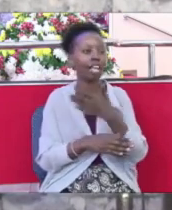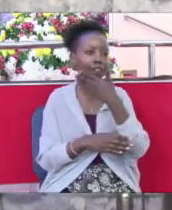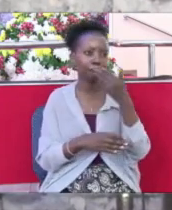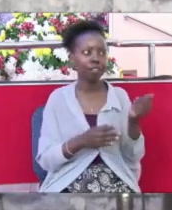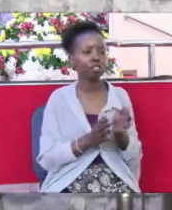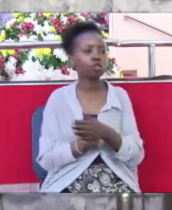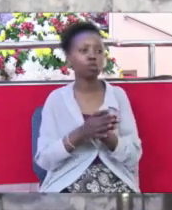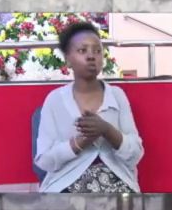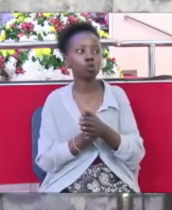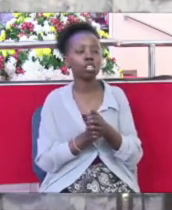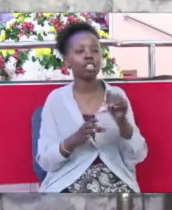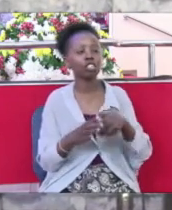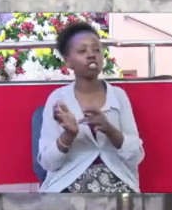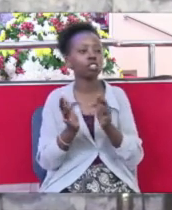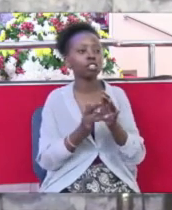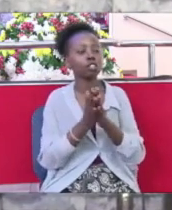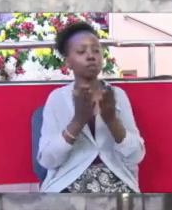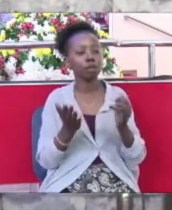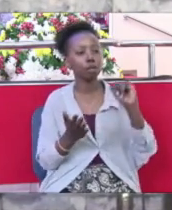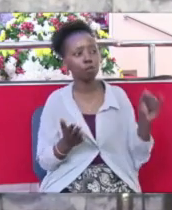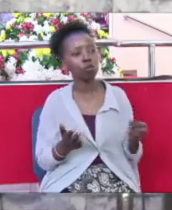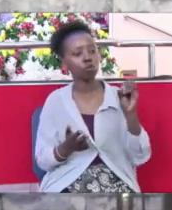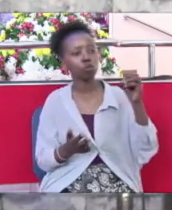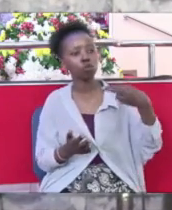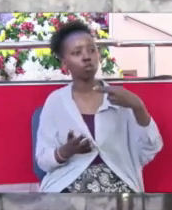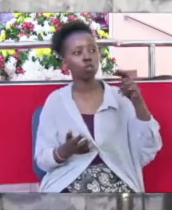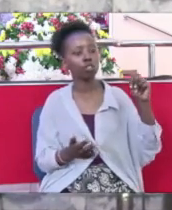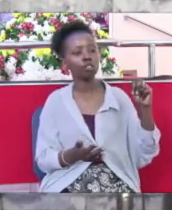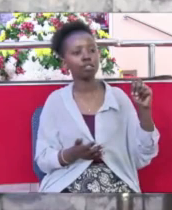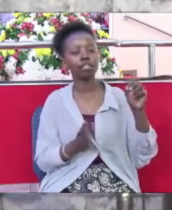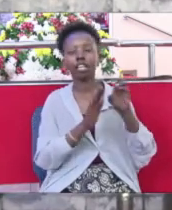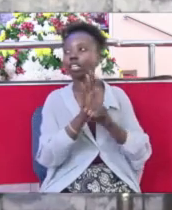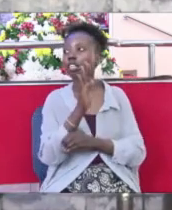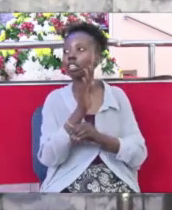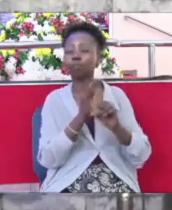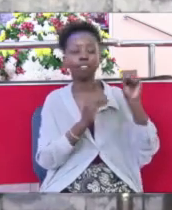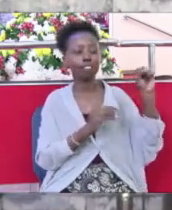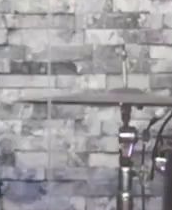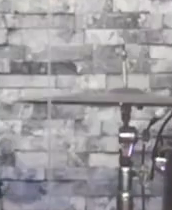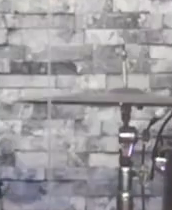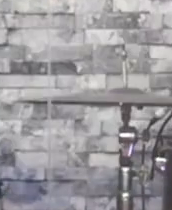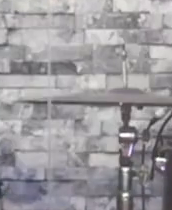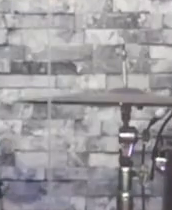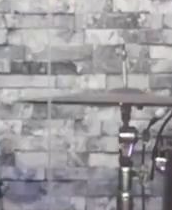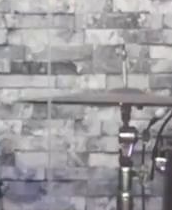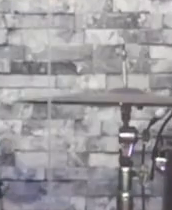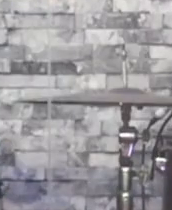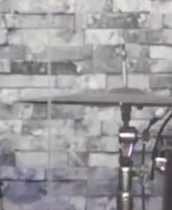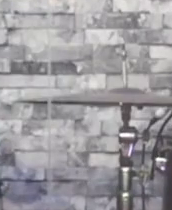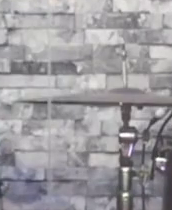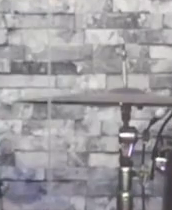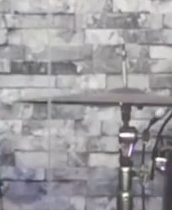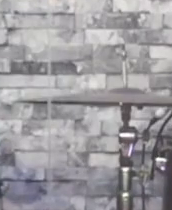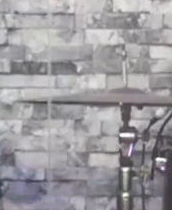John chapter 5 verse 1 to 9. Nani katika Yohana 5 verse 1 to 9. And this was about the